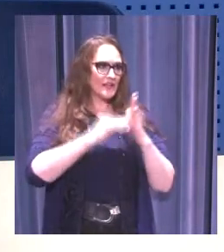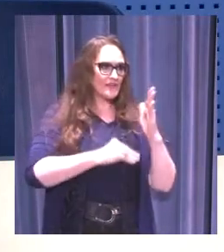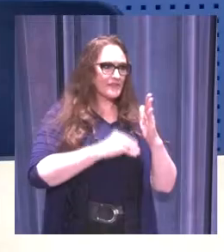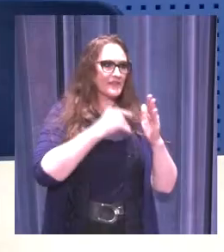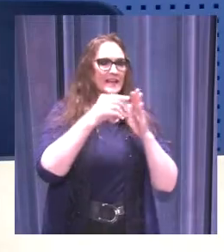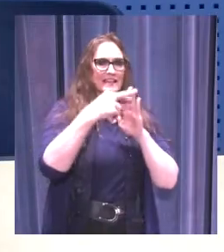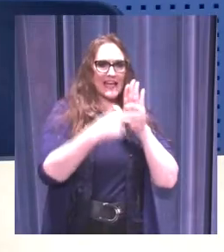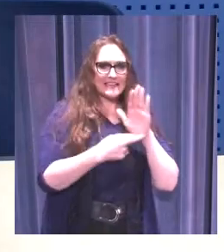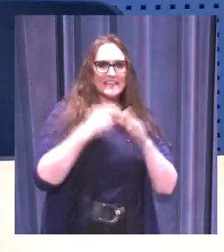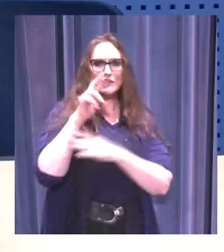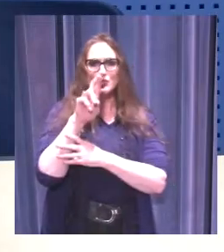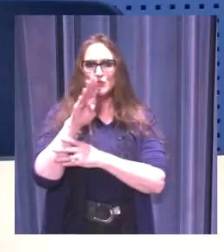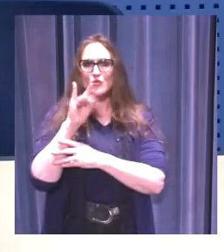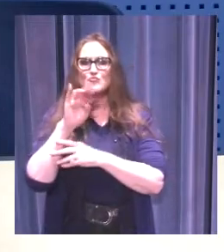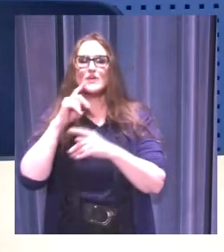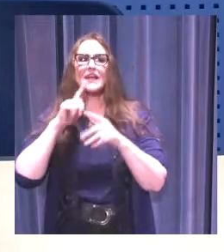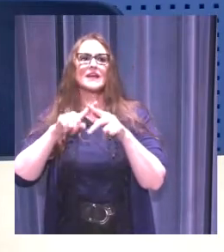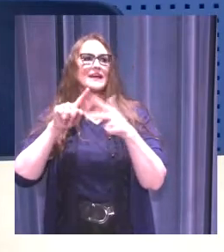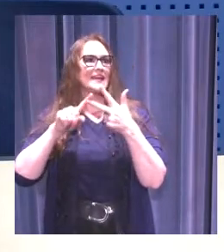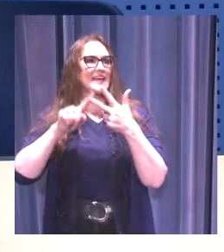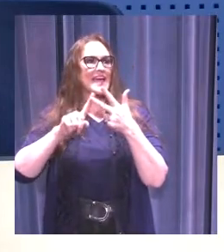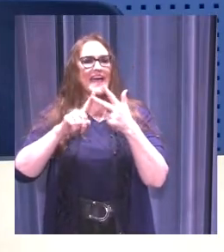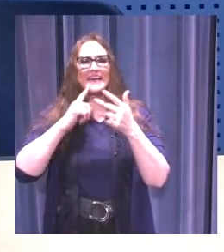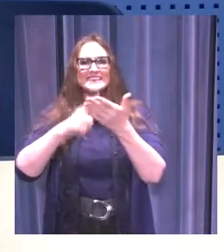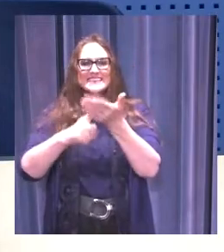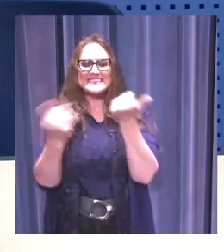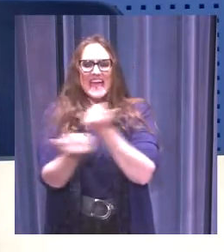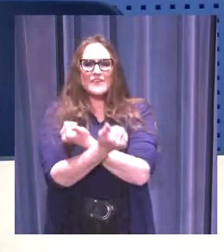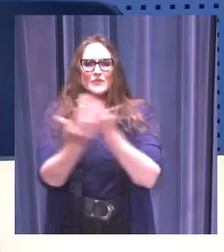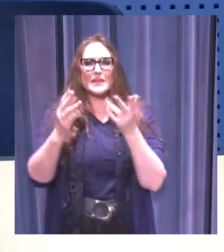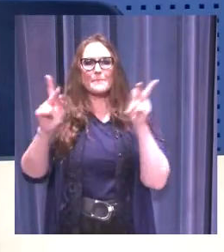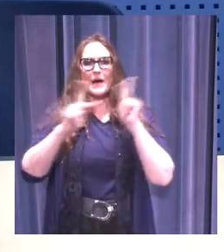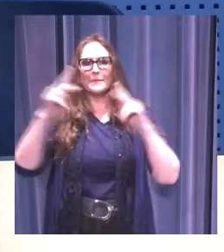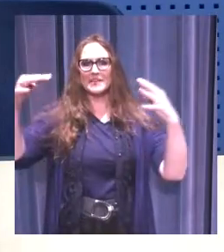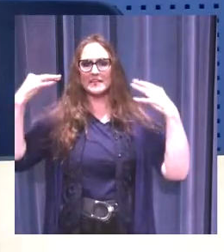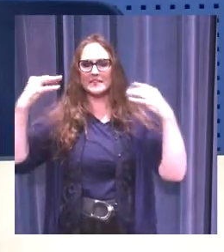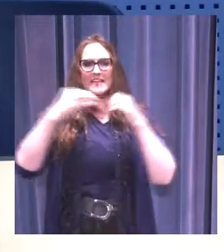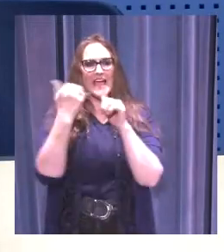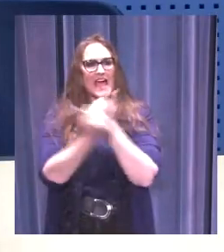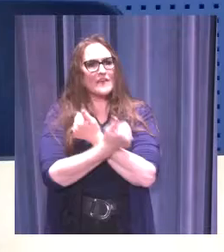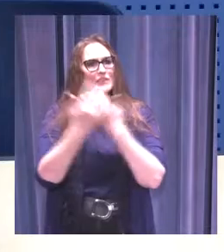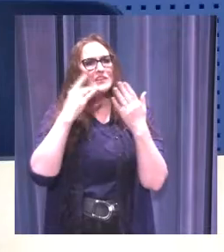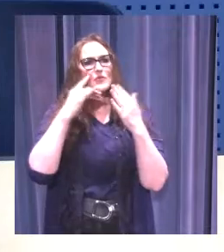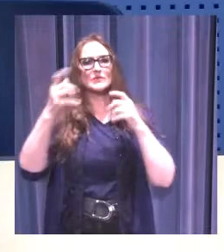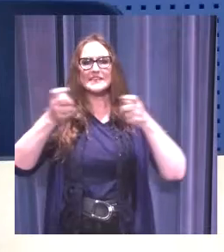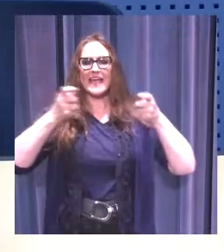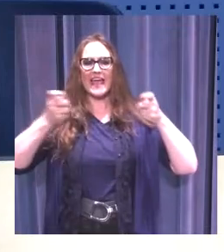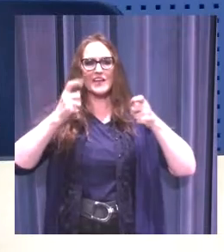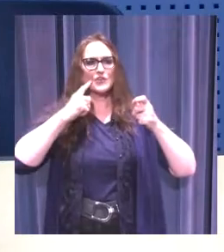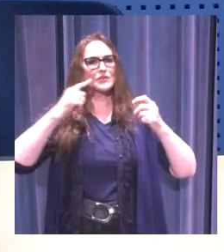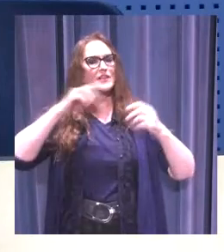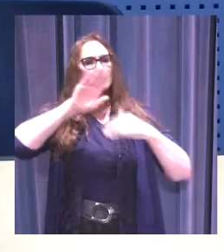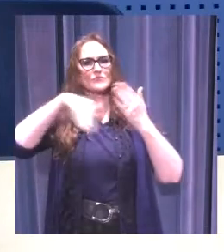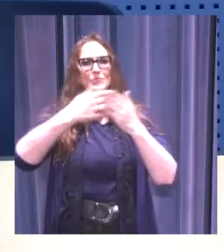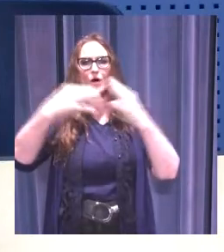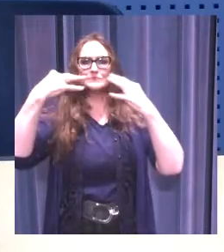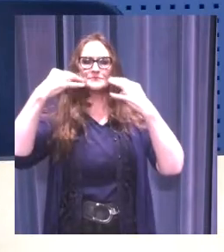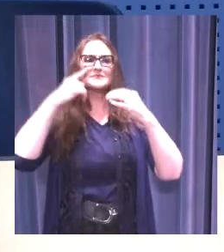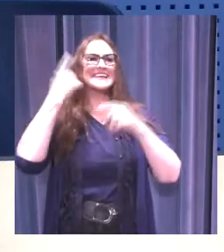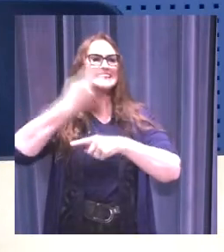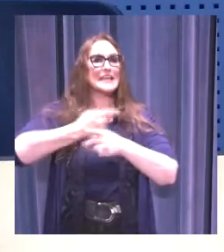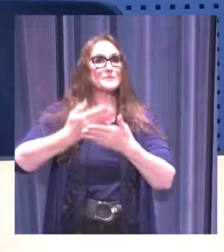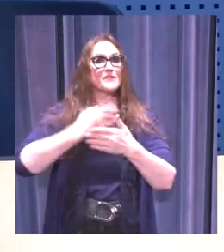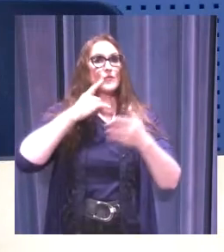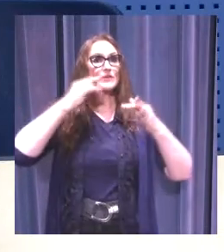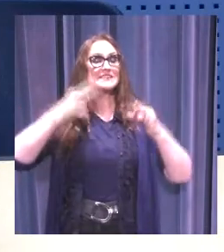used rubrics, and discussed everything publicly. Everything was handled above board. Just days before we decided on